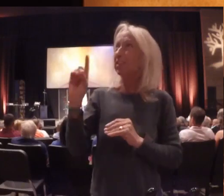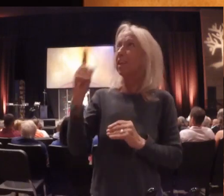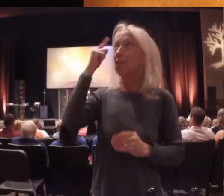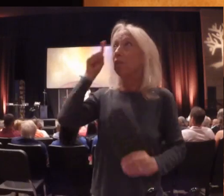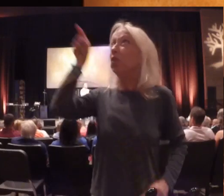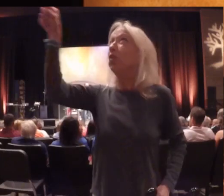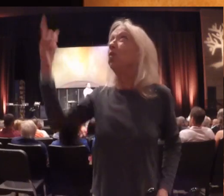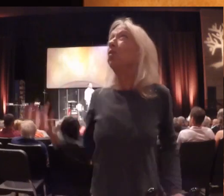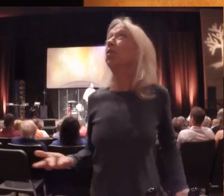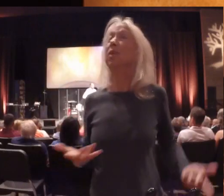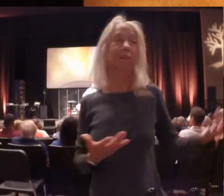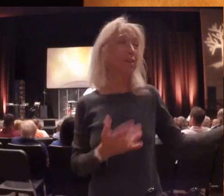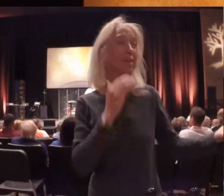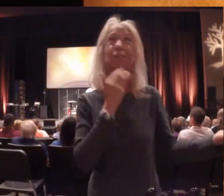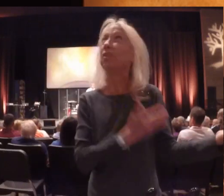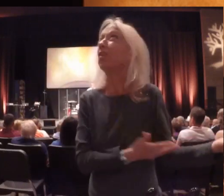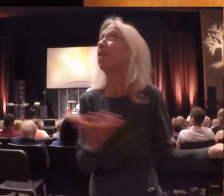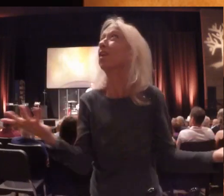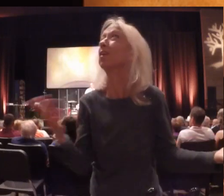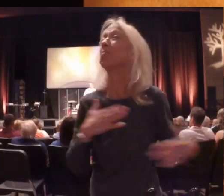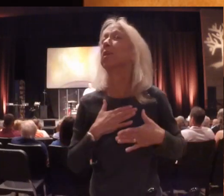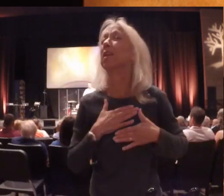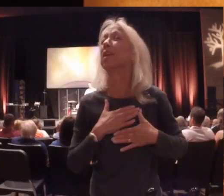Denver, Colorado just for you.